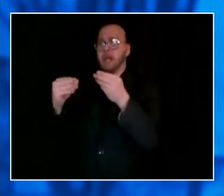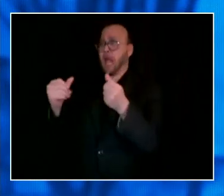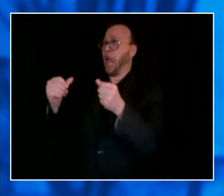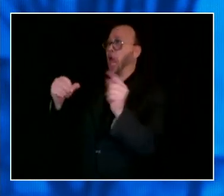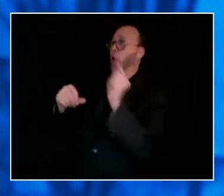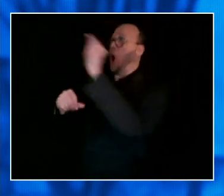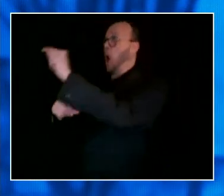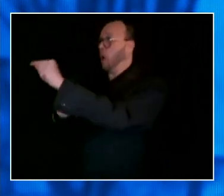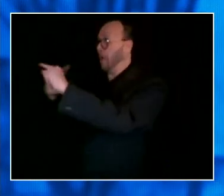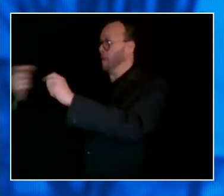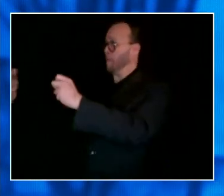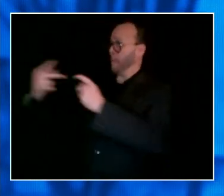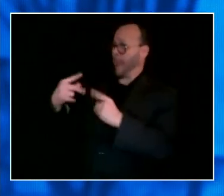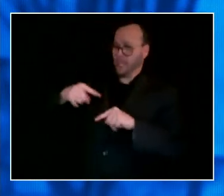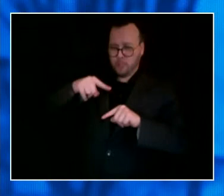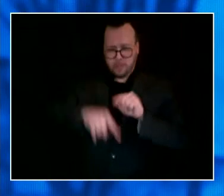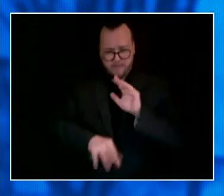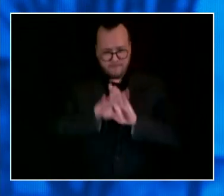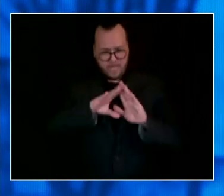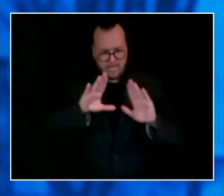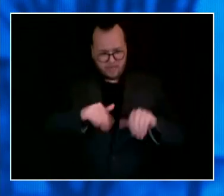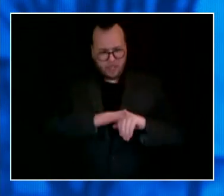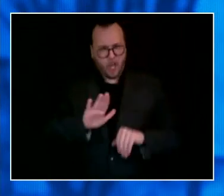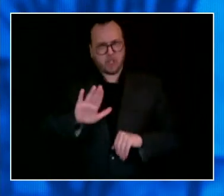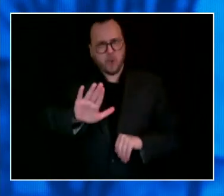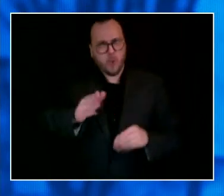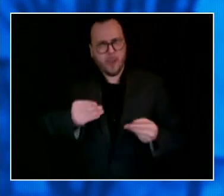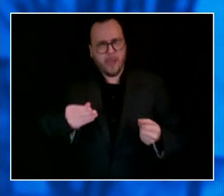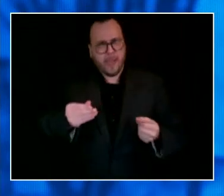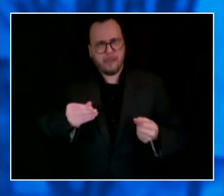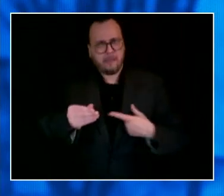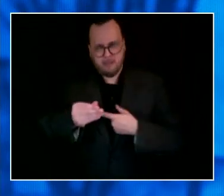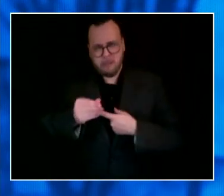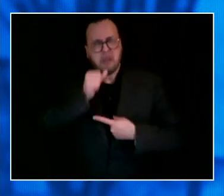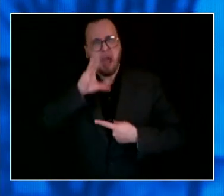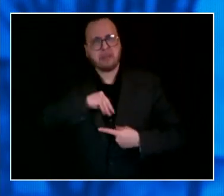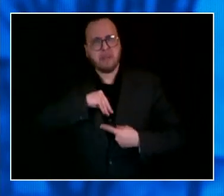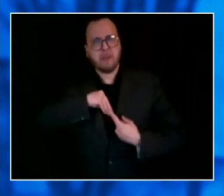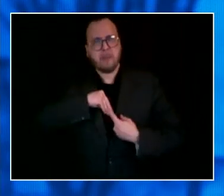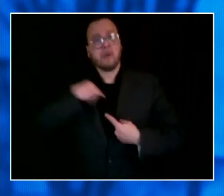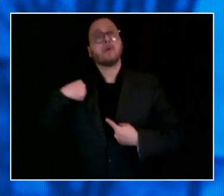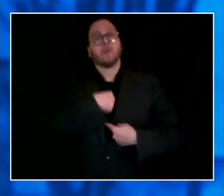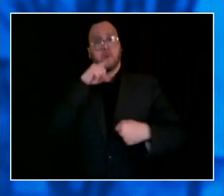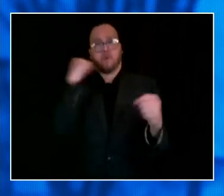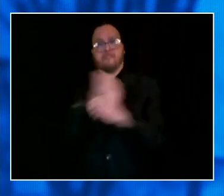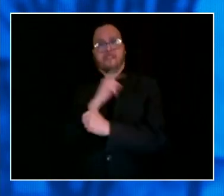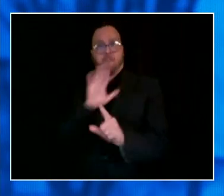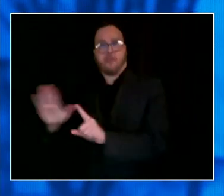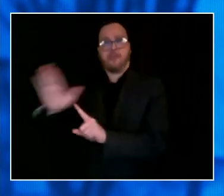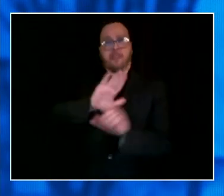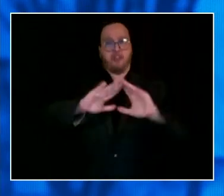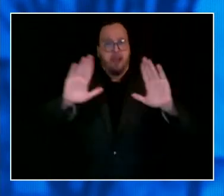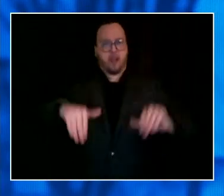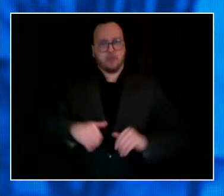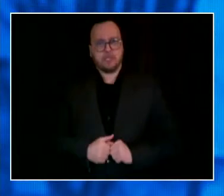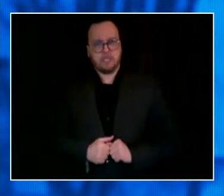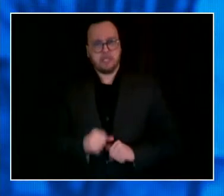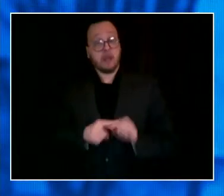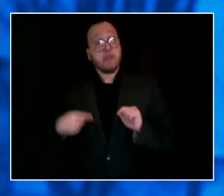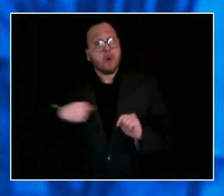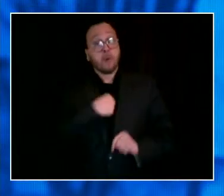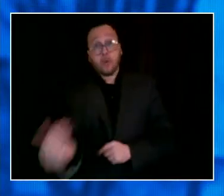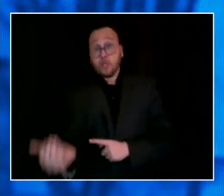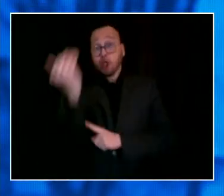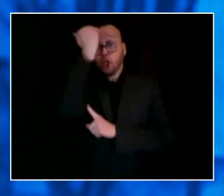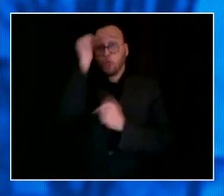housing on your land. That is not acceptable, and we're going to fight for their housing. But we knew that tackling